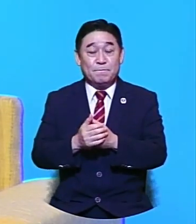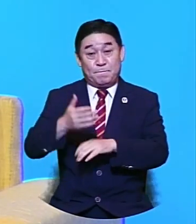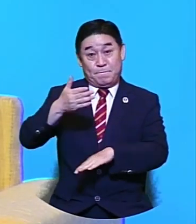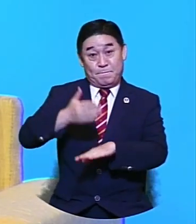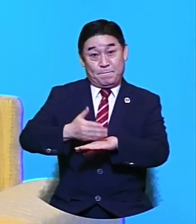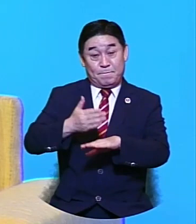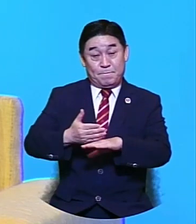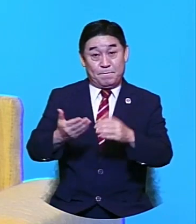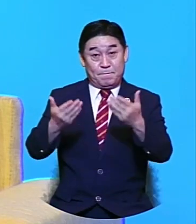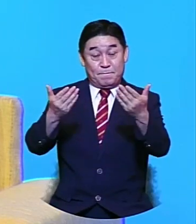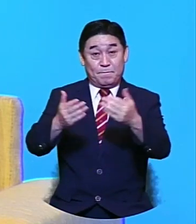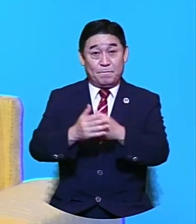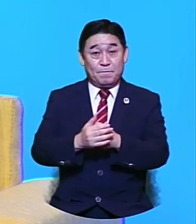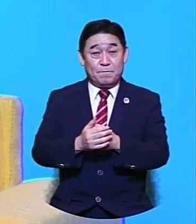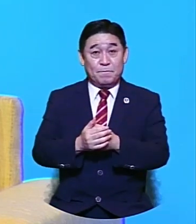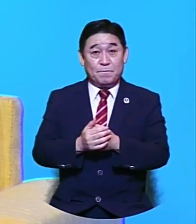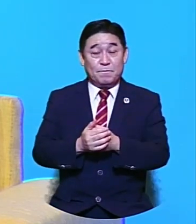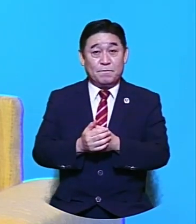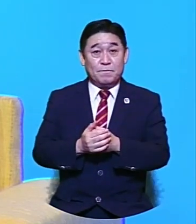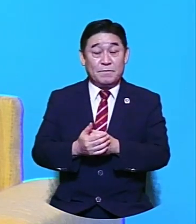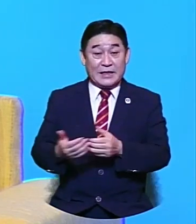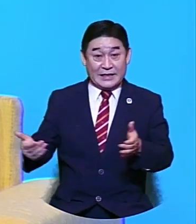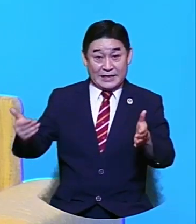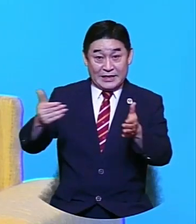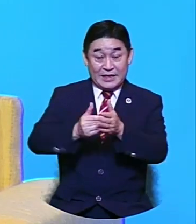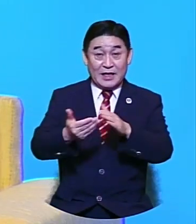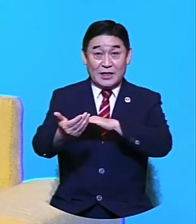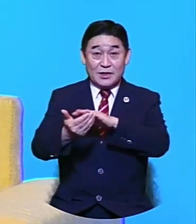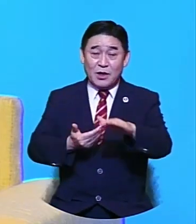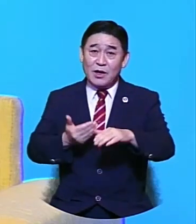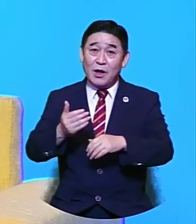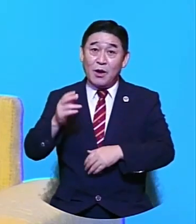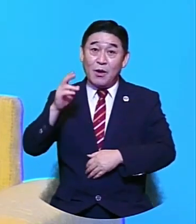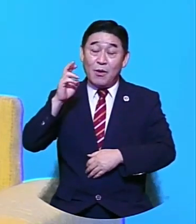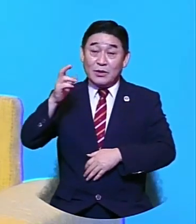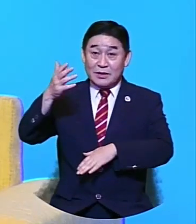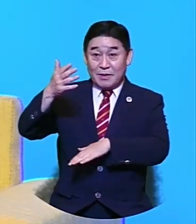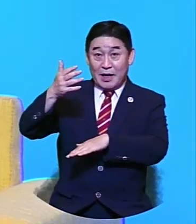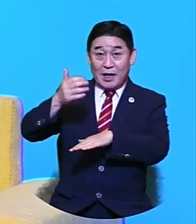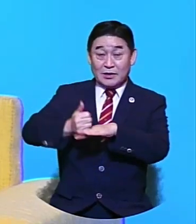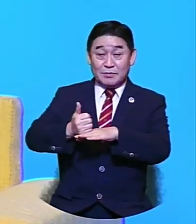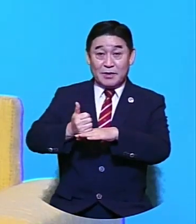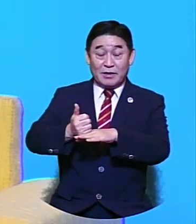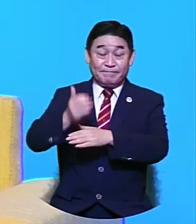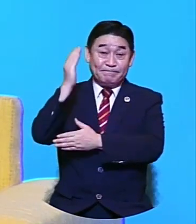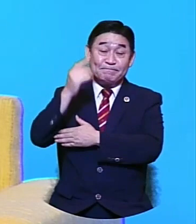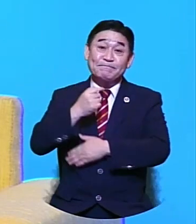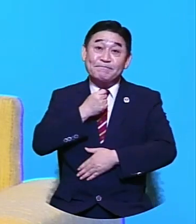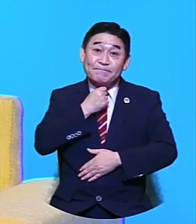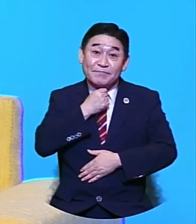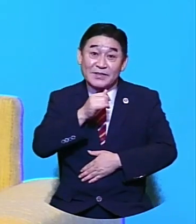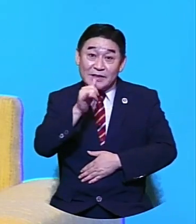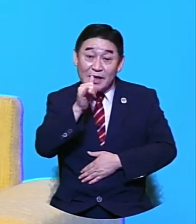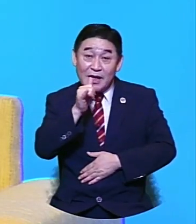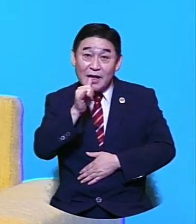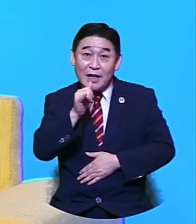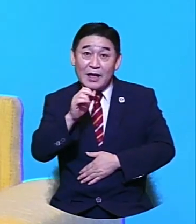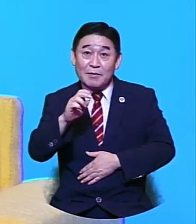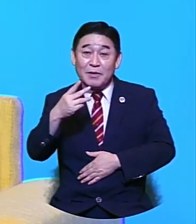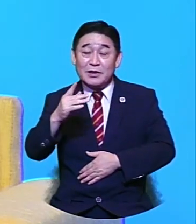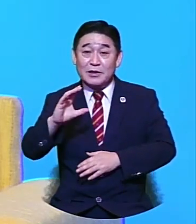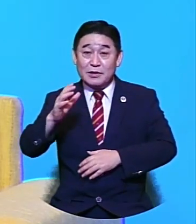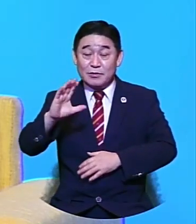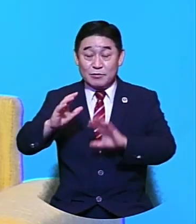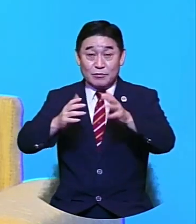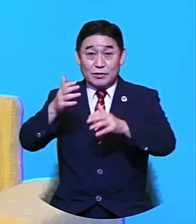before I wrap up, do you have any final remarks, Doreen or Chris or Dr. Song, if you